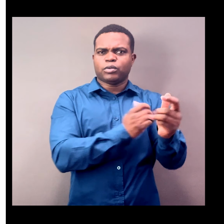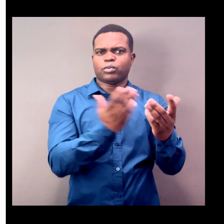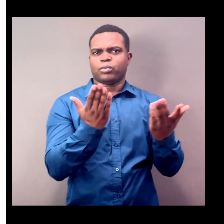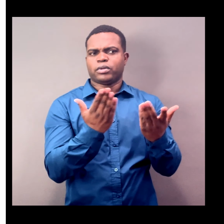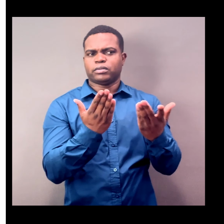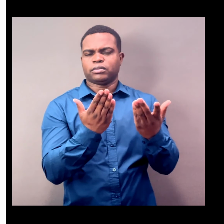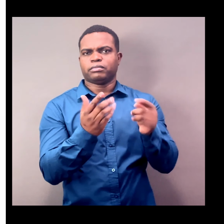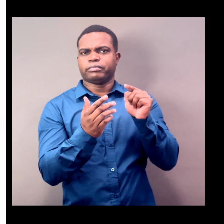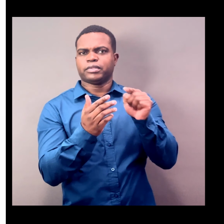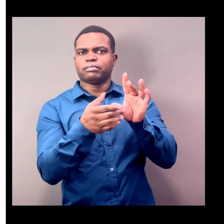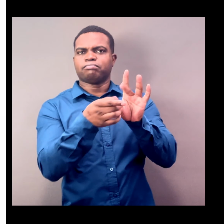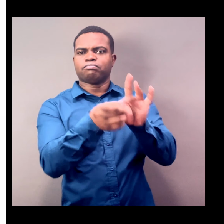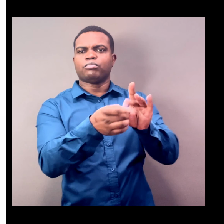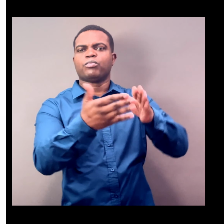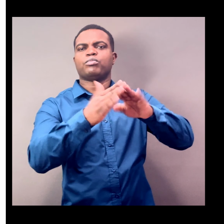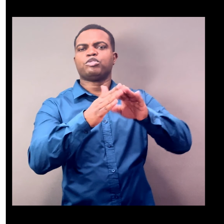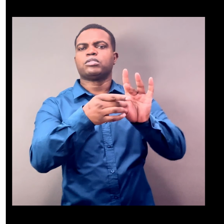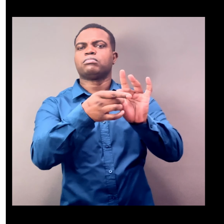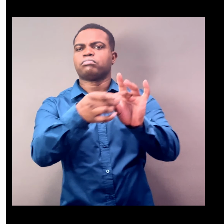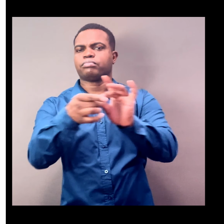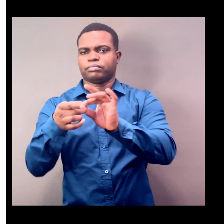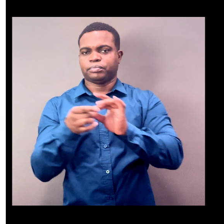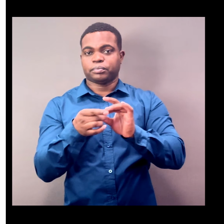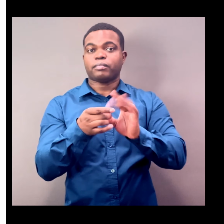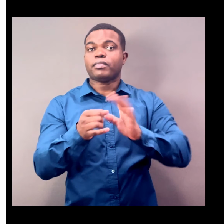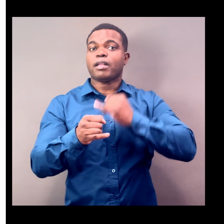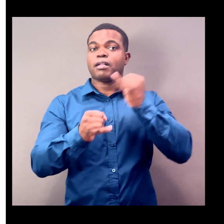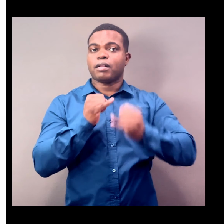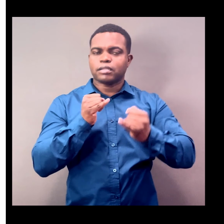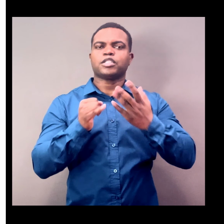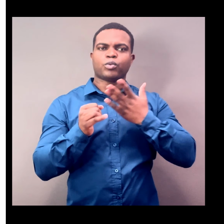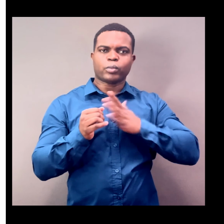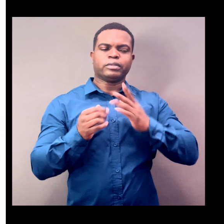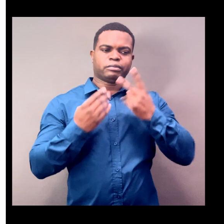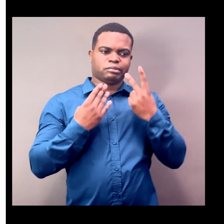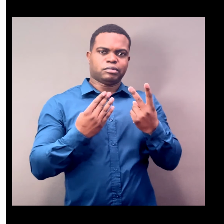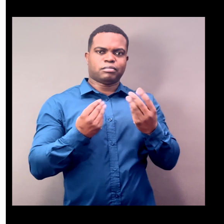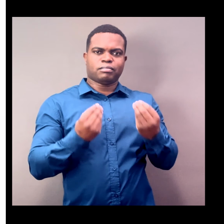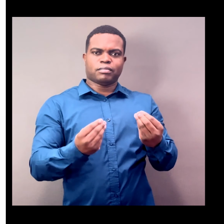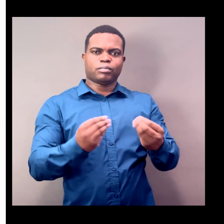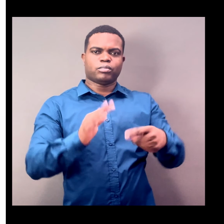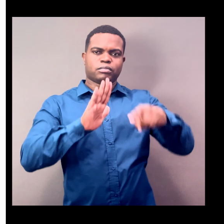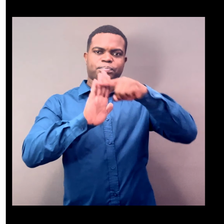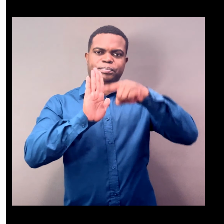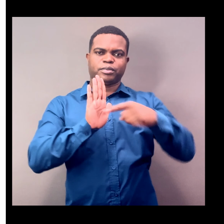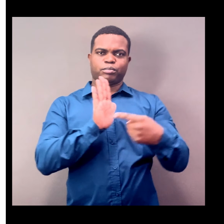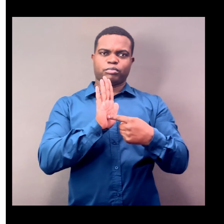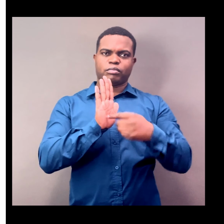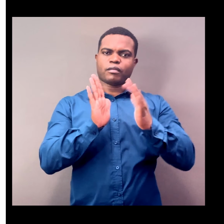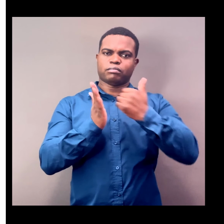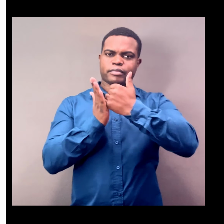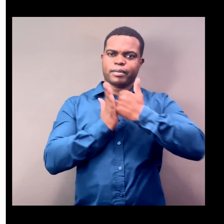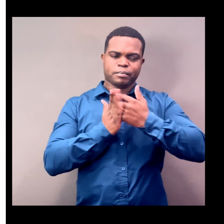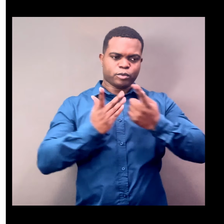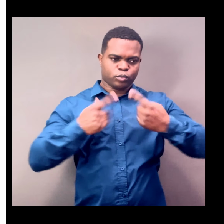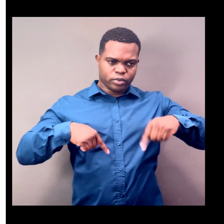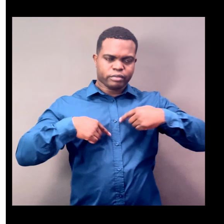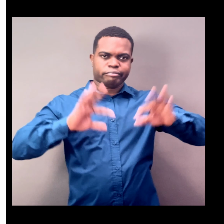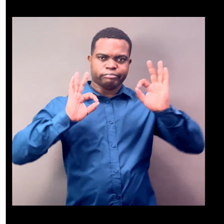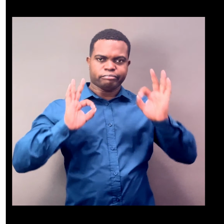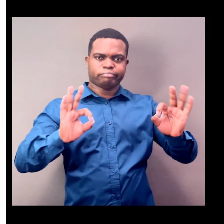engagement practices, and lastly, to identify the key principles and values that guide